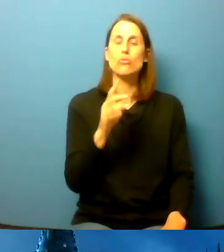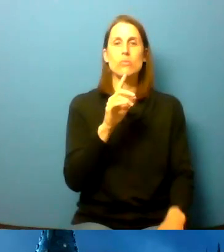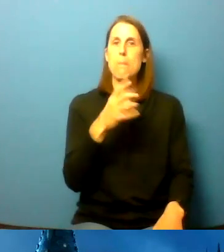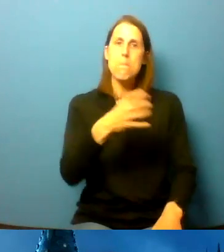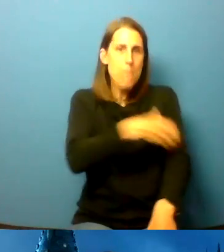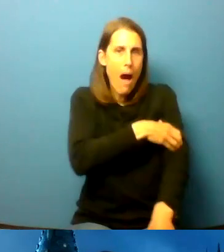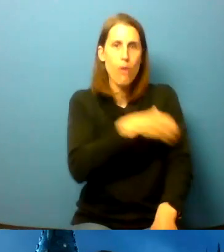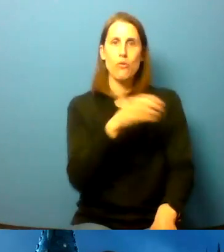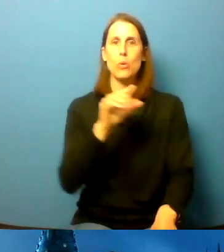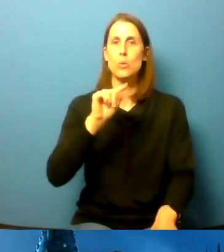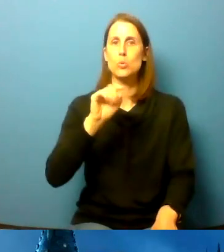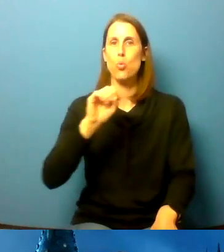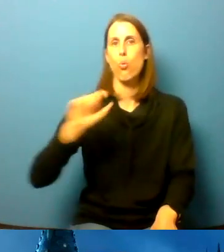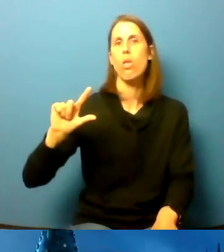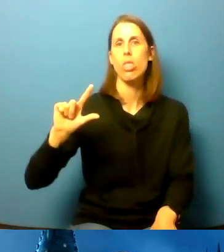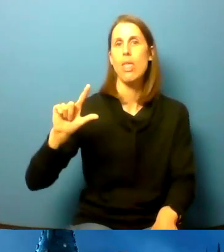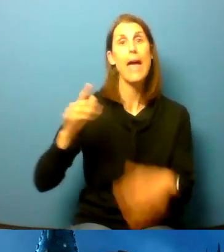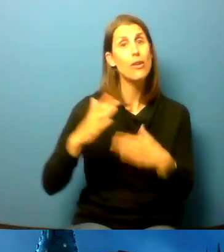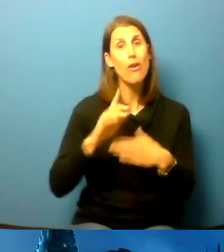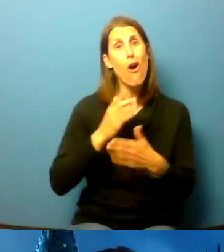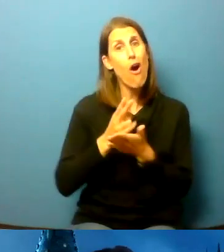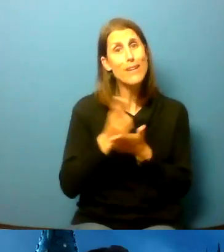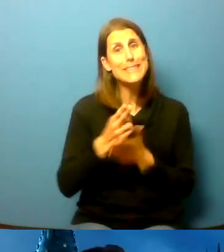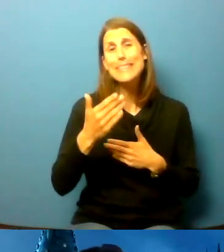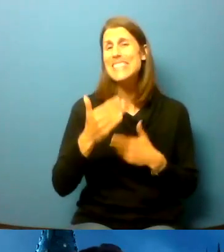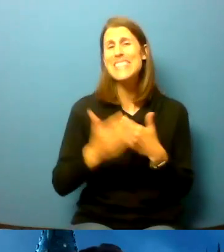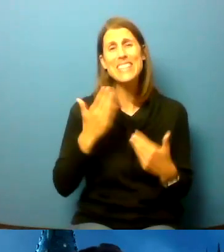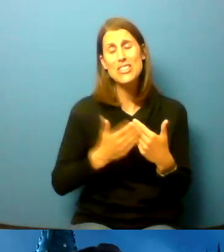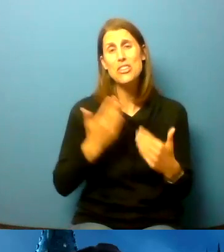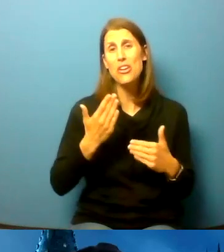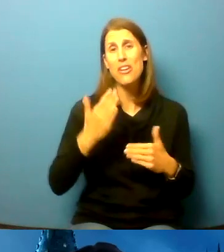powerful, and a lot easier than you think it is.